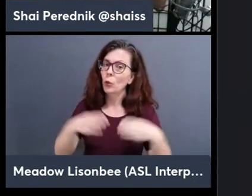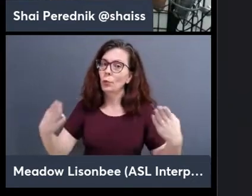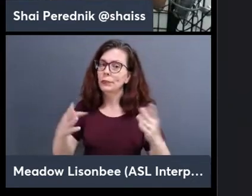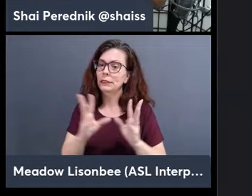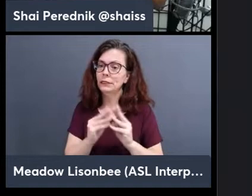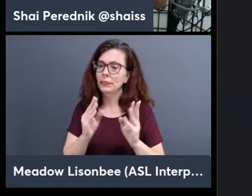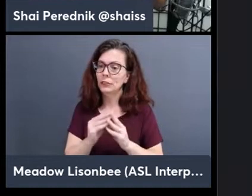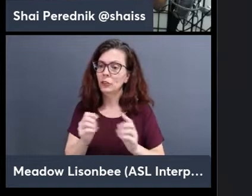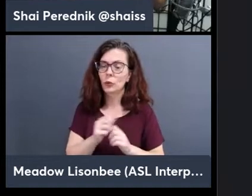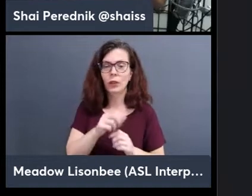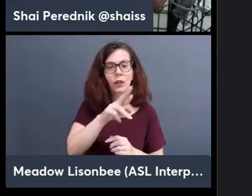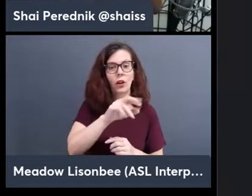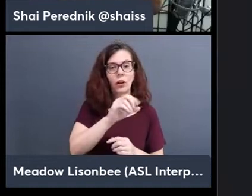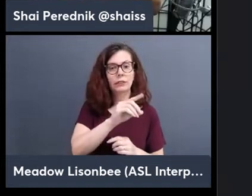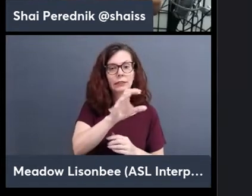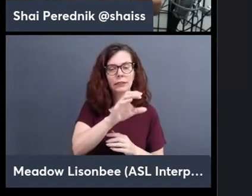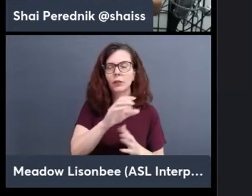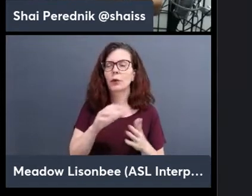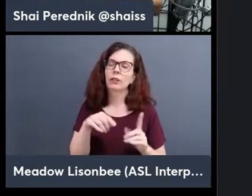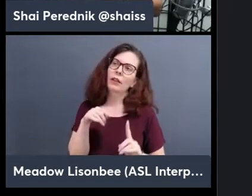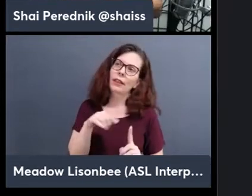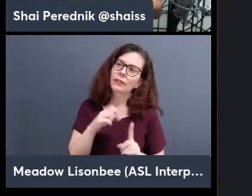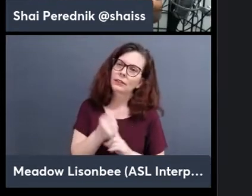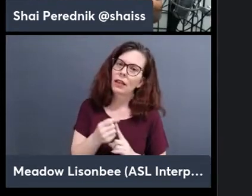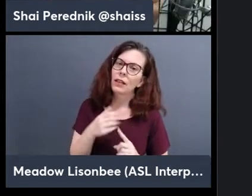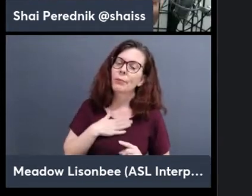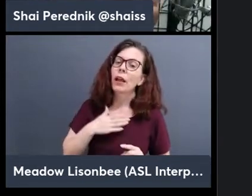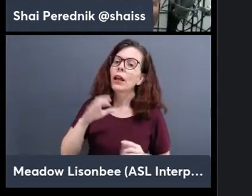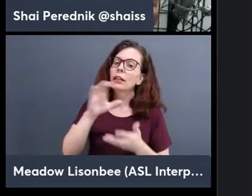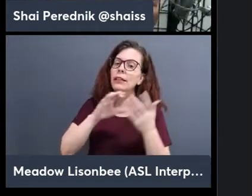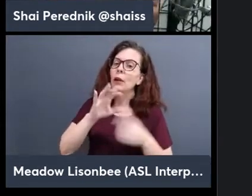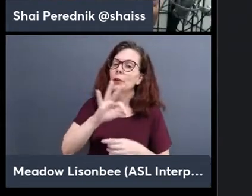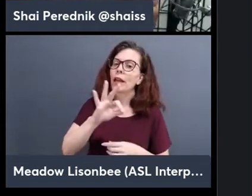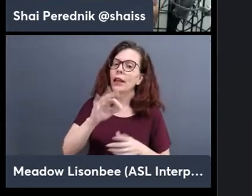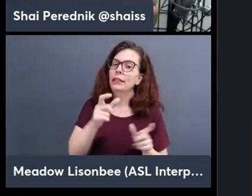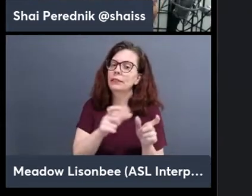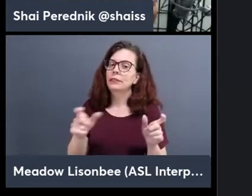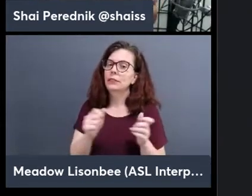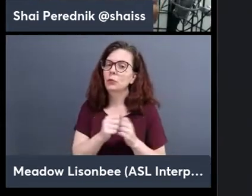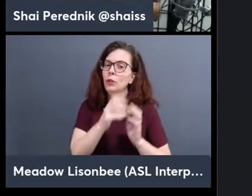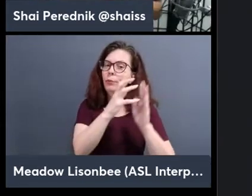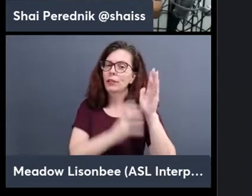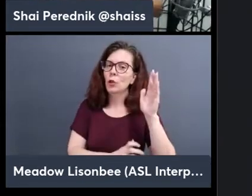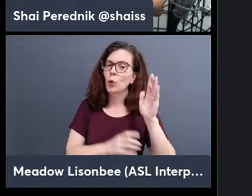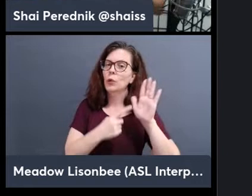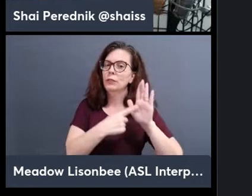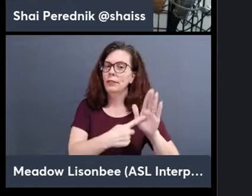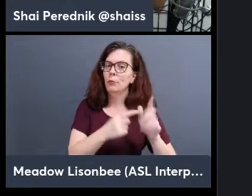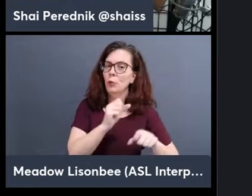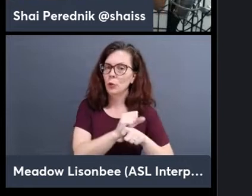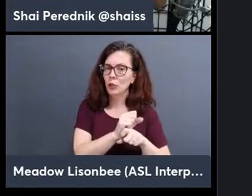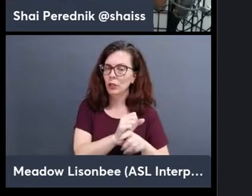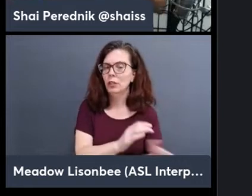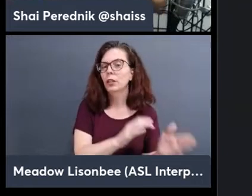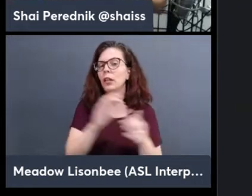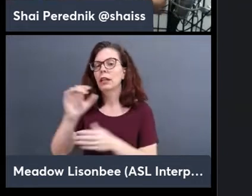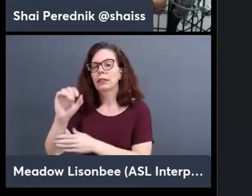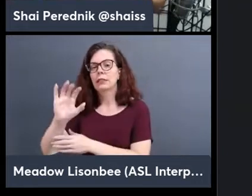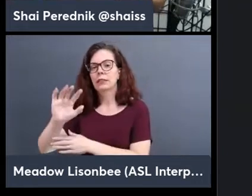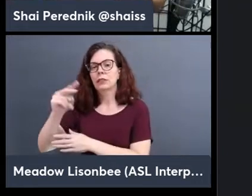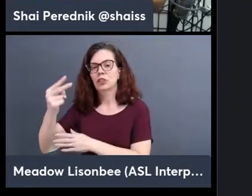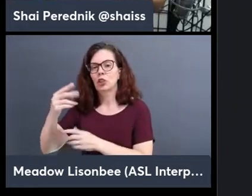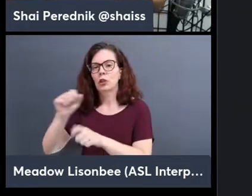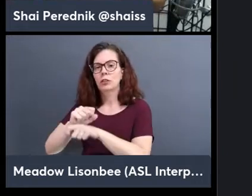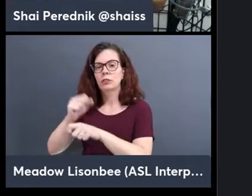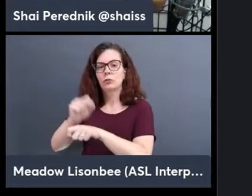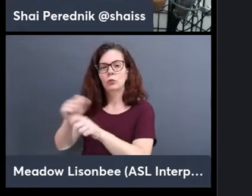our in this case, my Cloud9 instance, where I'm doing my coding work and I'm doing my demo, and that EC2 instance that's running on the back end. So you can